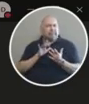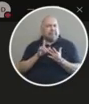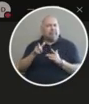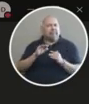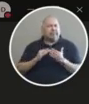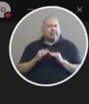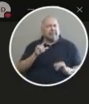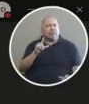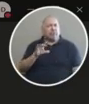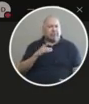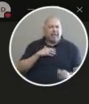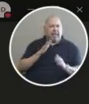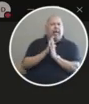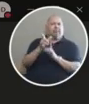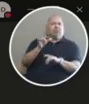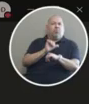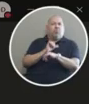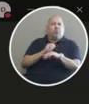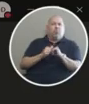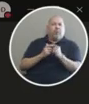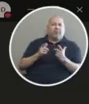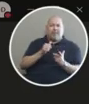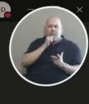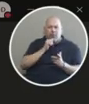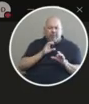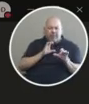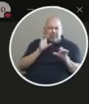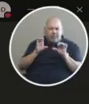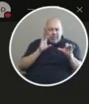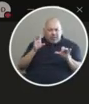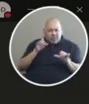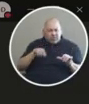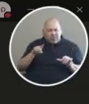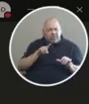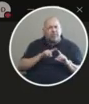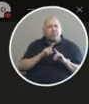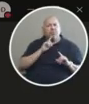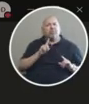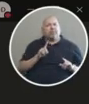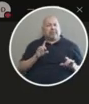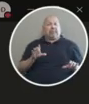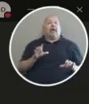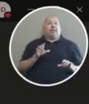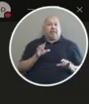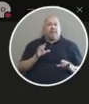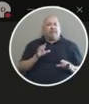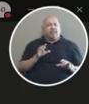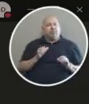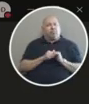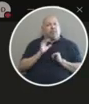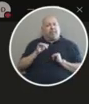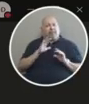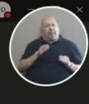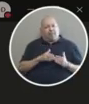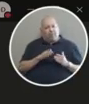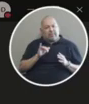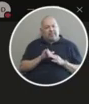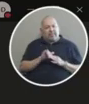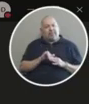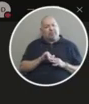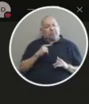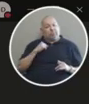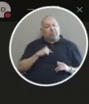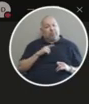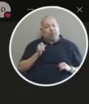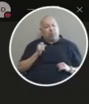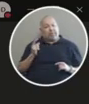the city of Las Cruces, and they are working with some private investors. So it's really done with that focus in mind, ma'am, that we